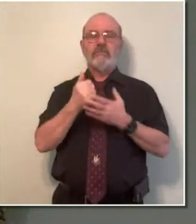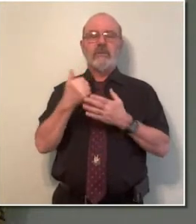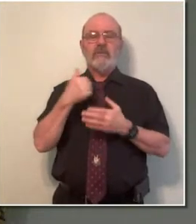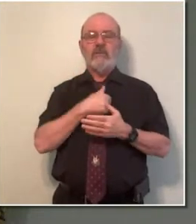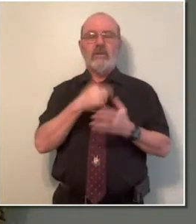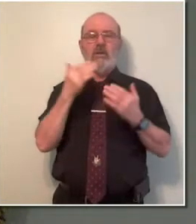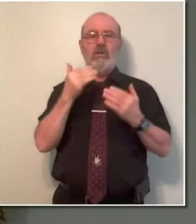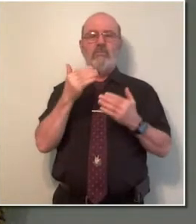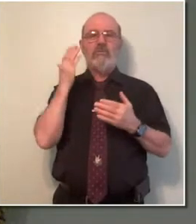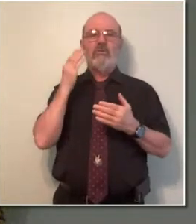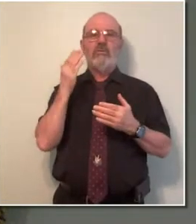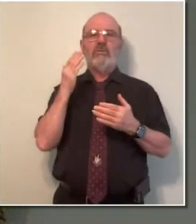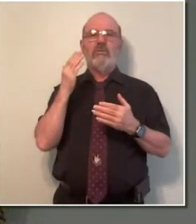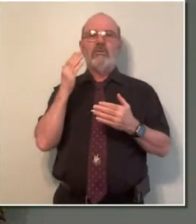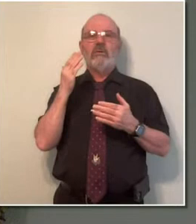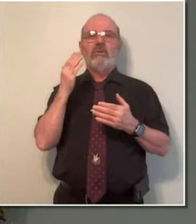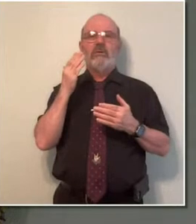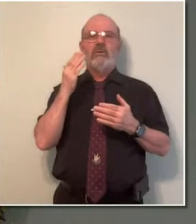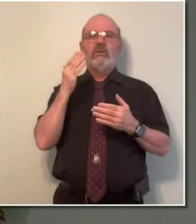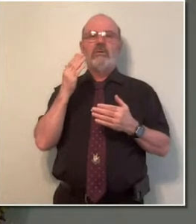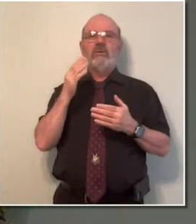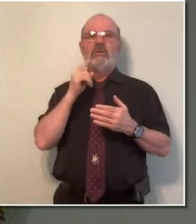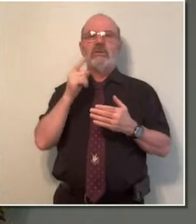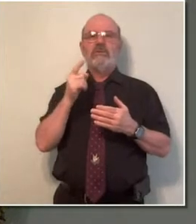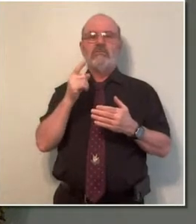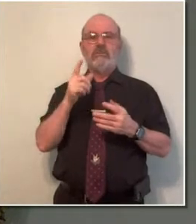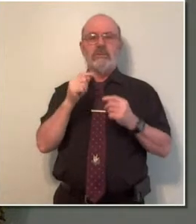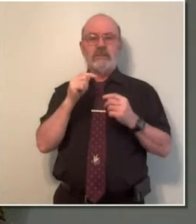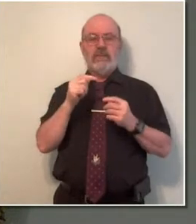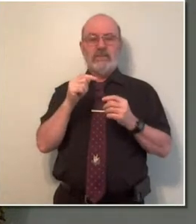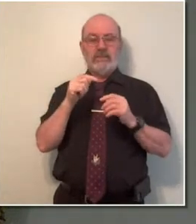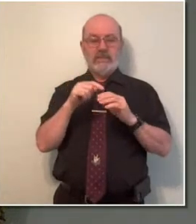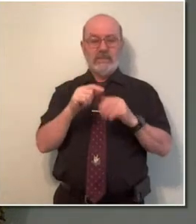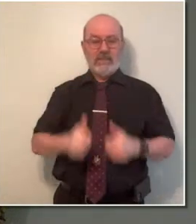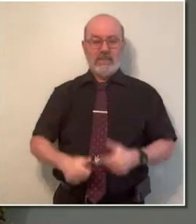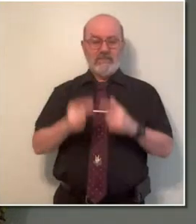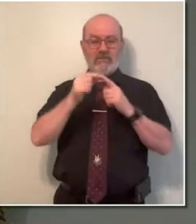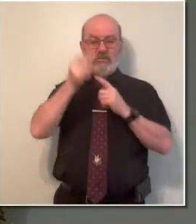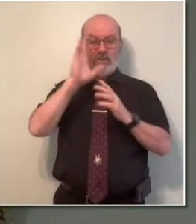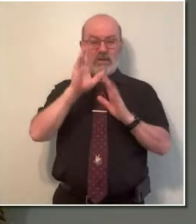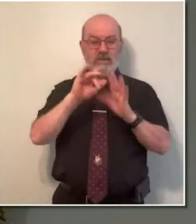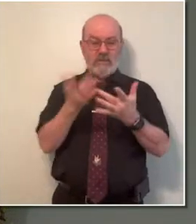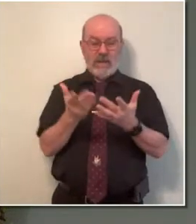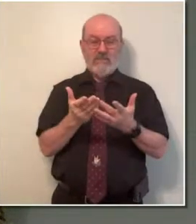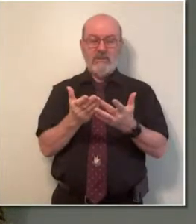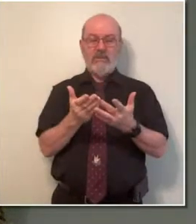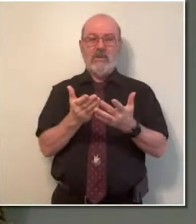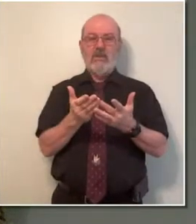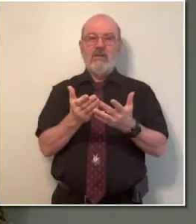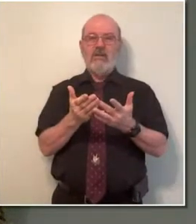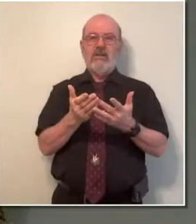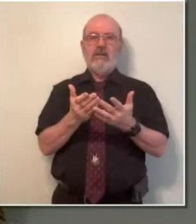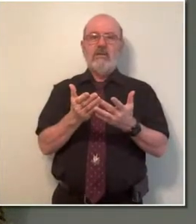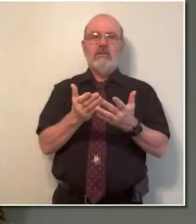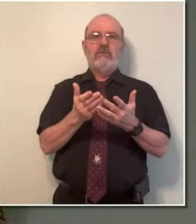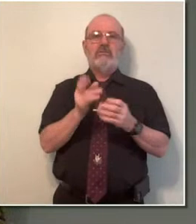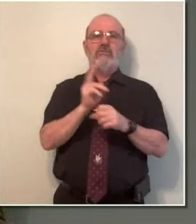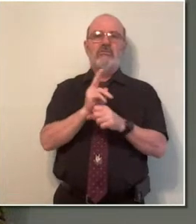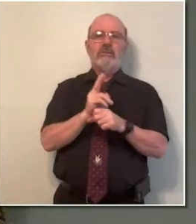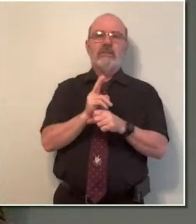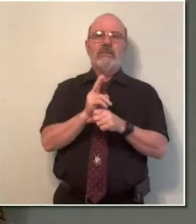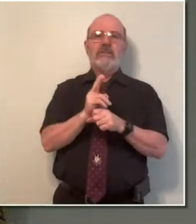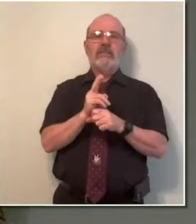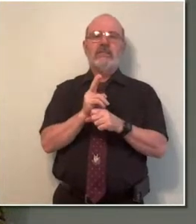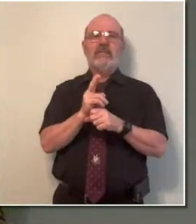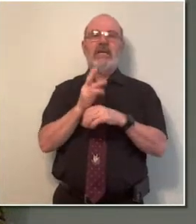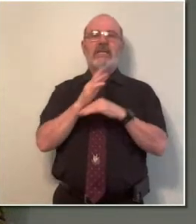know what it is to take this book, the living word of God, and to use it as a sense of comfort